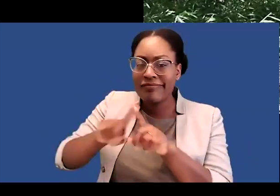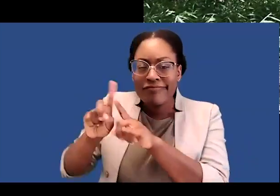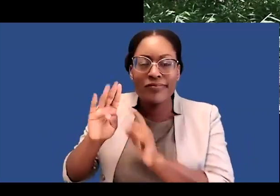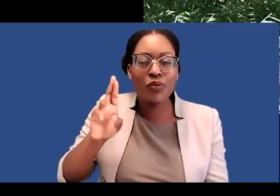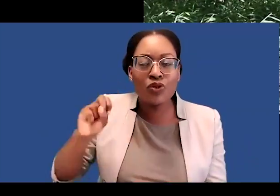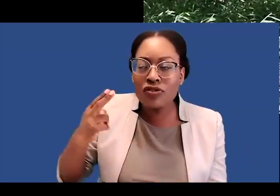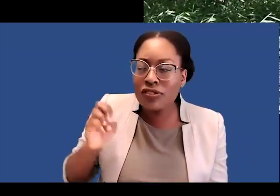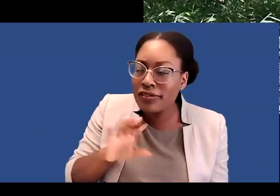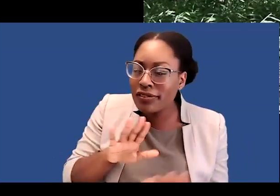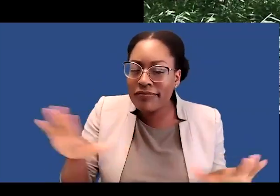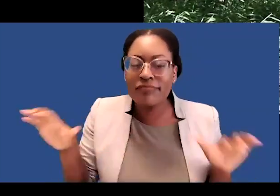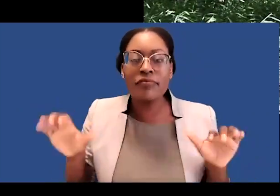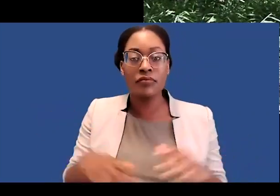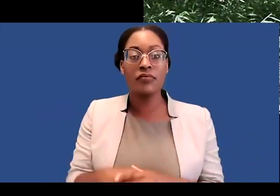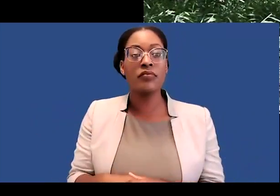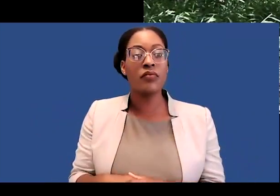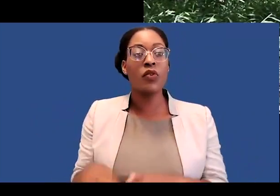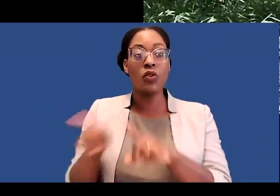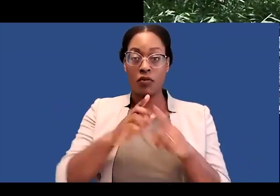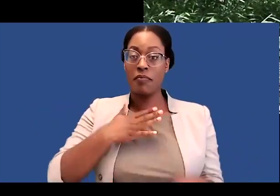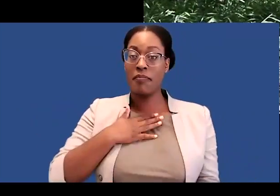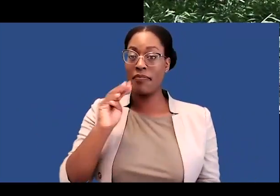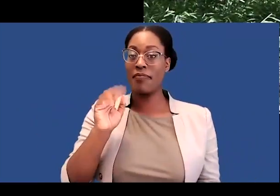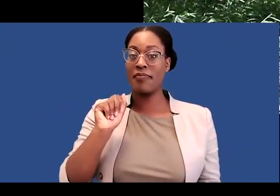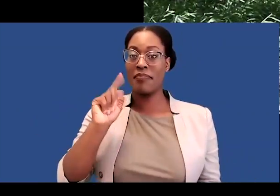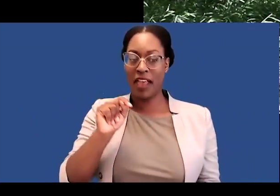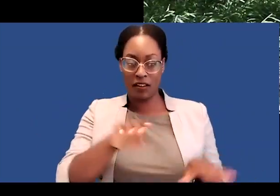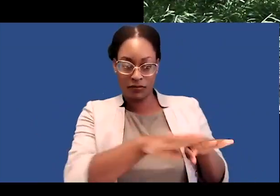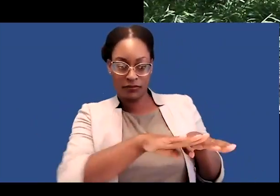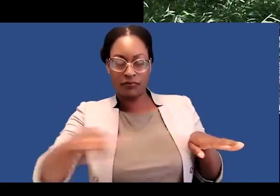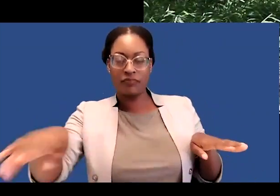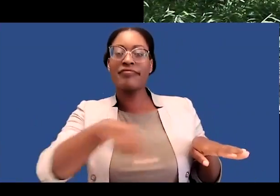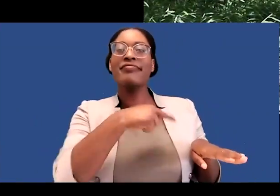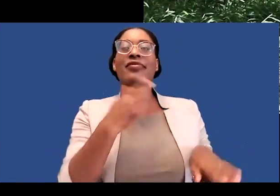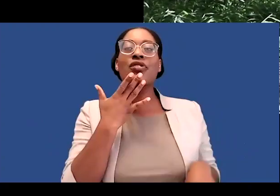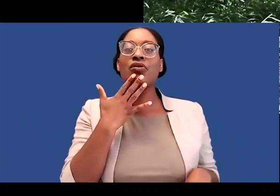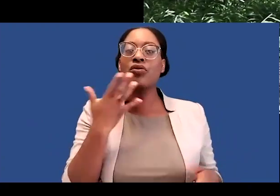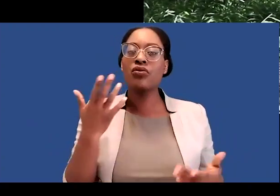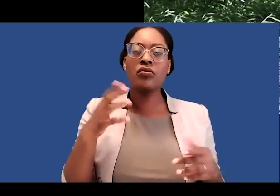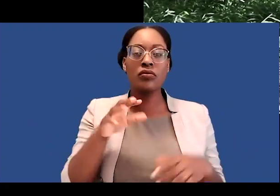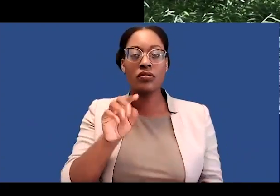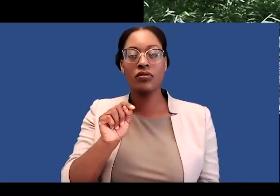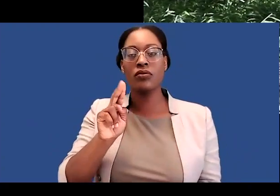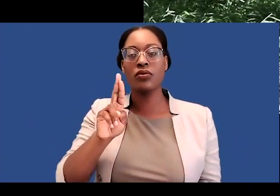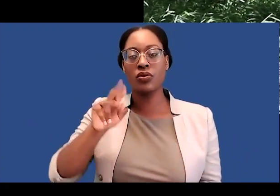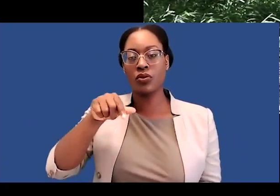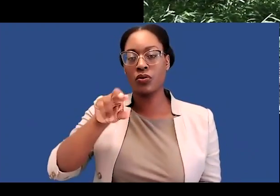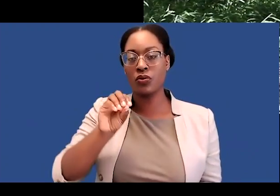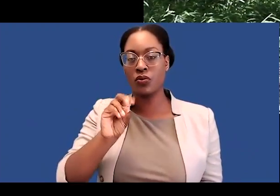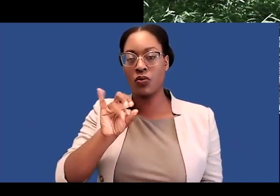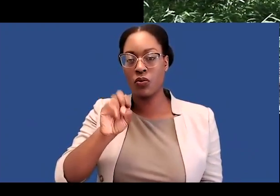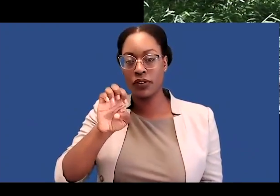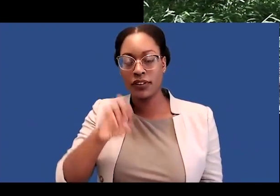with light turquoise and gray prints all over. Again, we're going to be doing an energizing practice just to wake up the